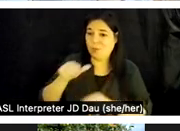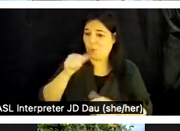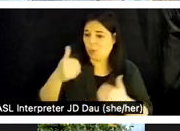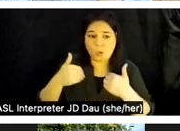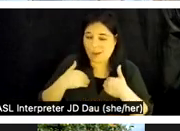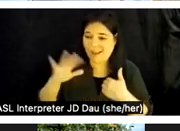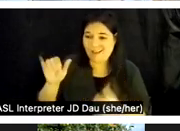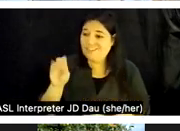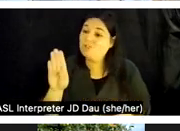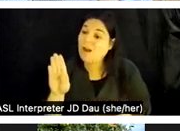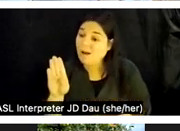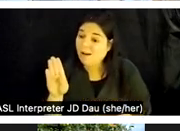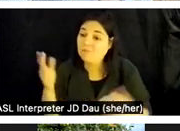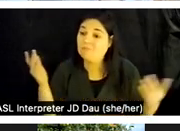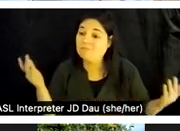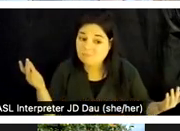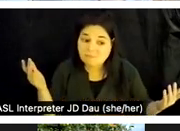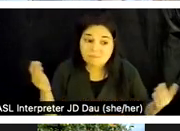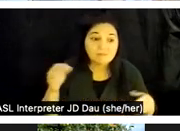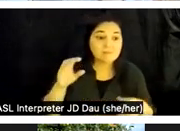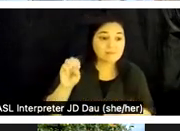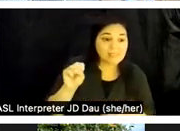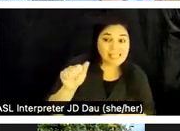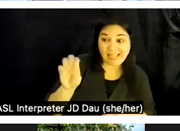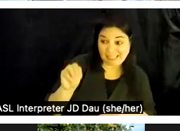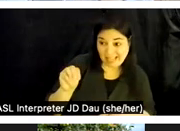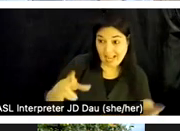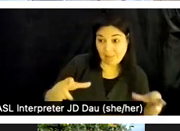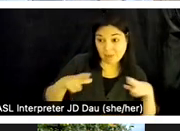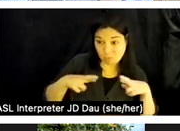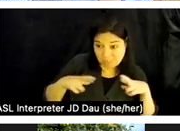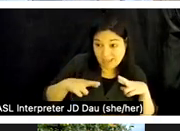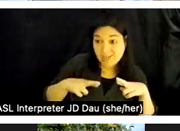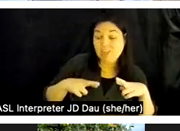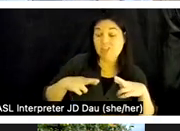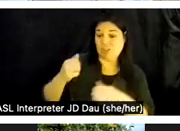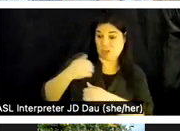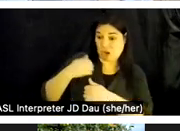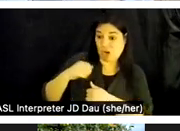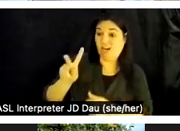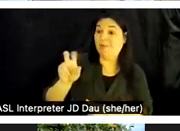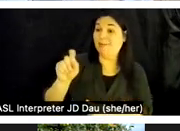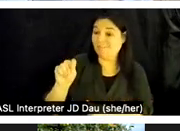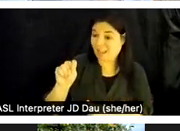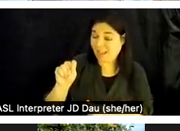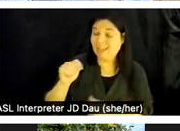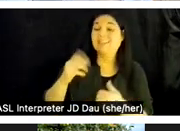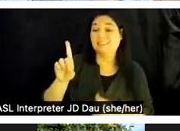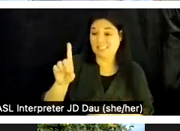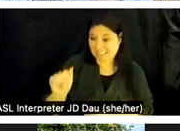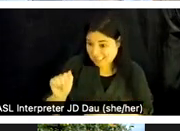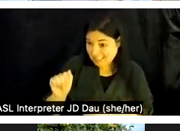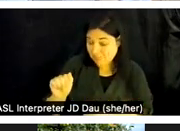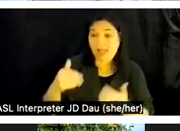job. Sam, who is a retired disabled veteran who has enough disability income